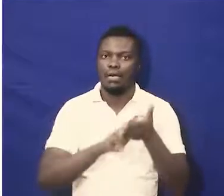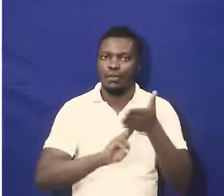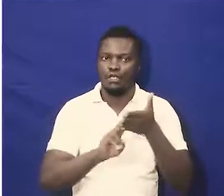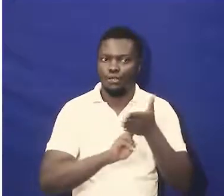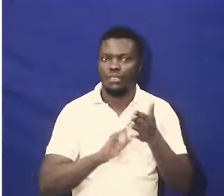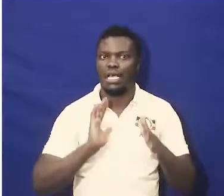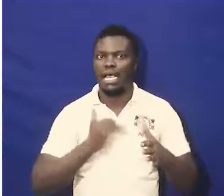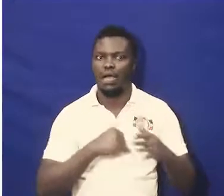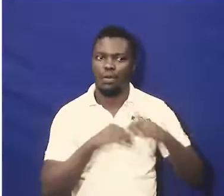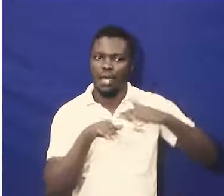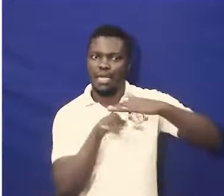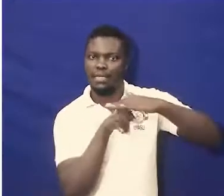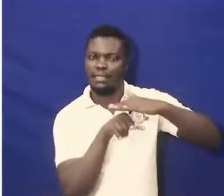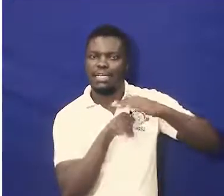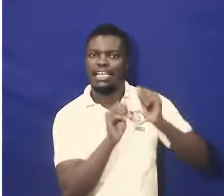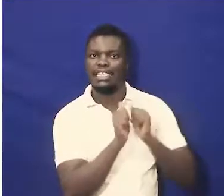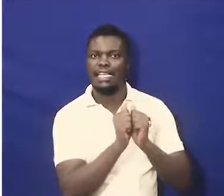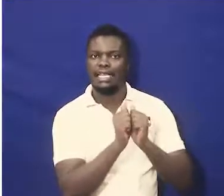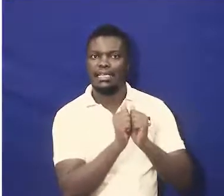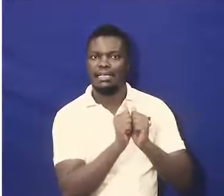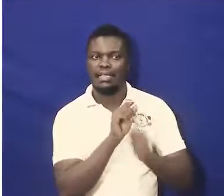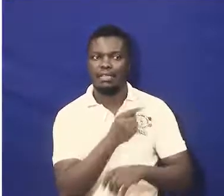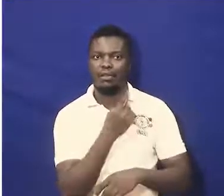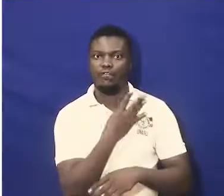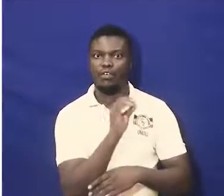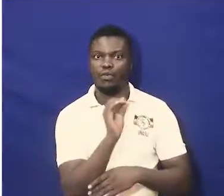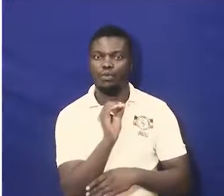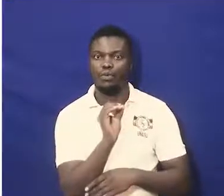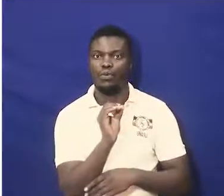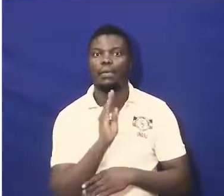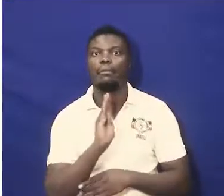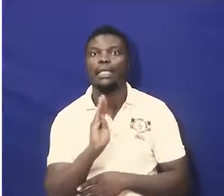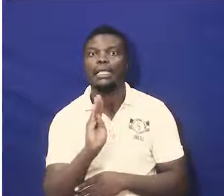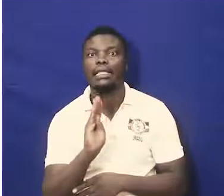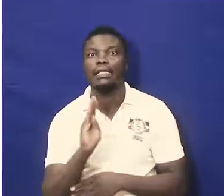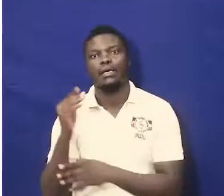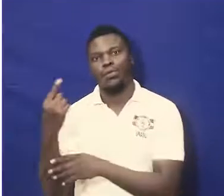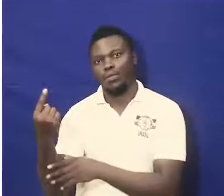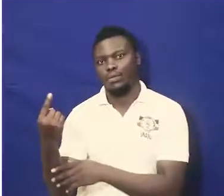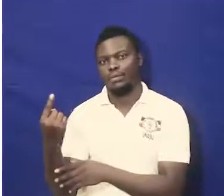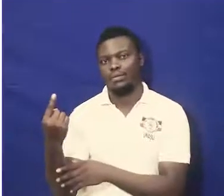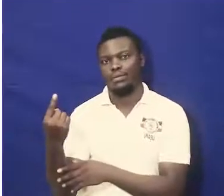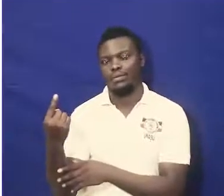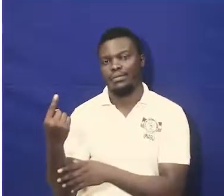denominator of 10,400 to be 1.